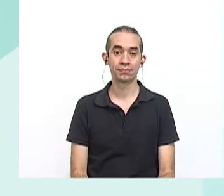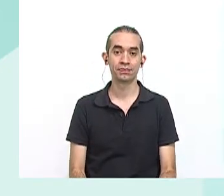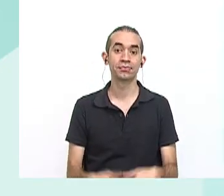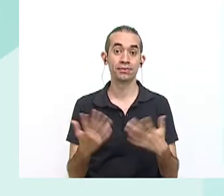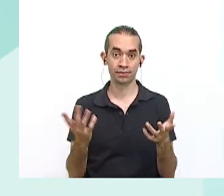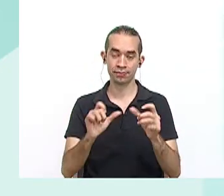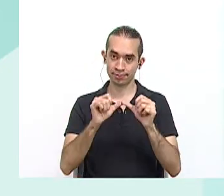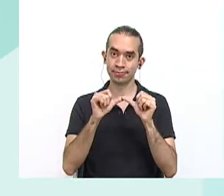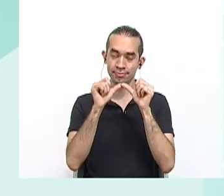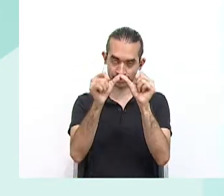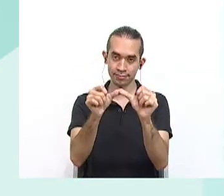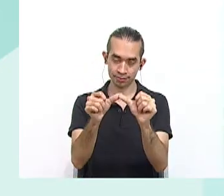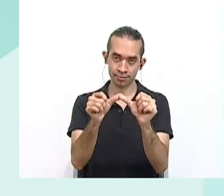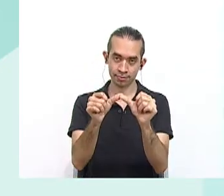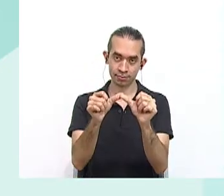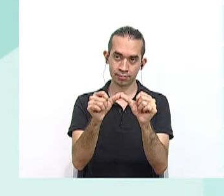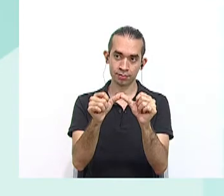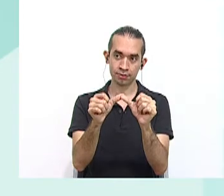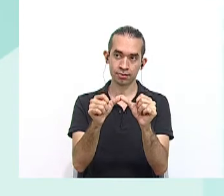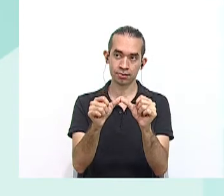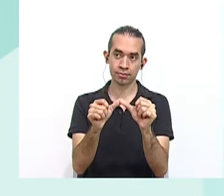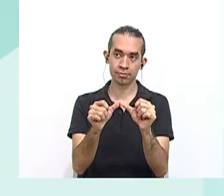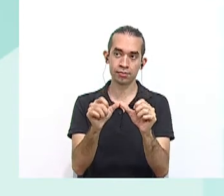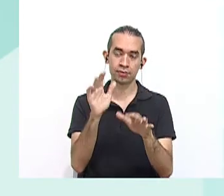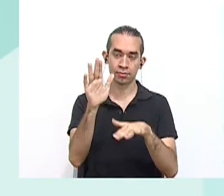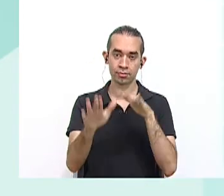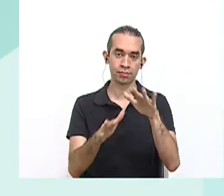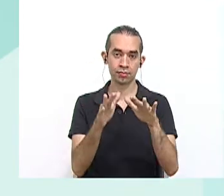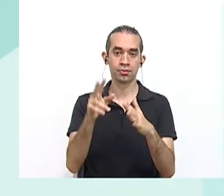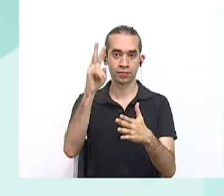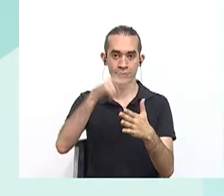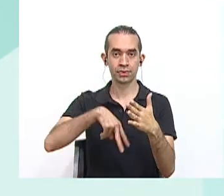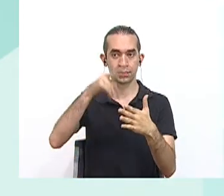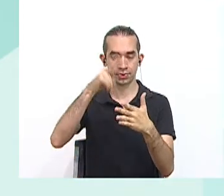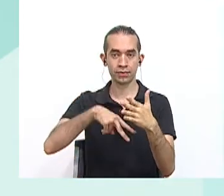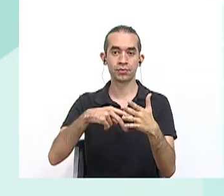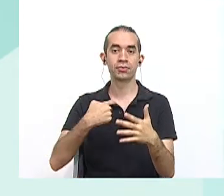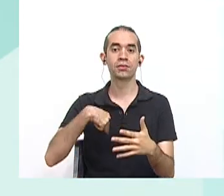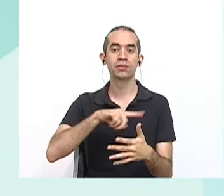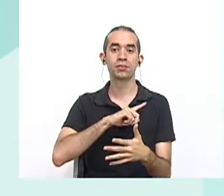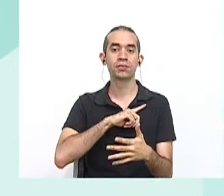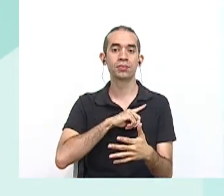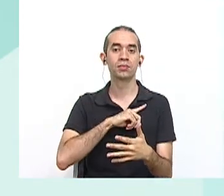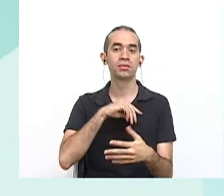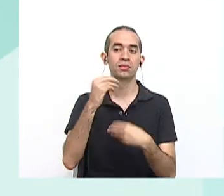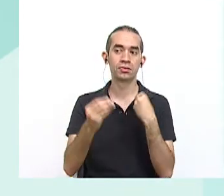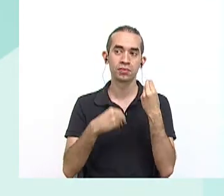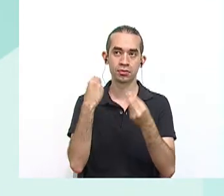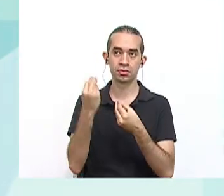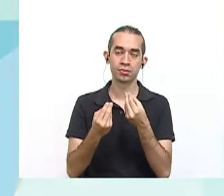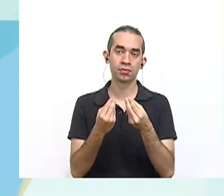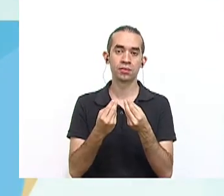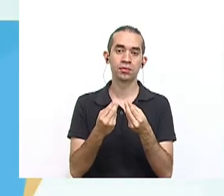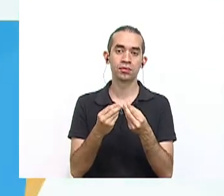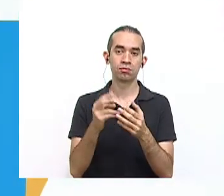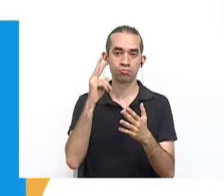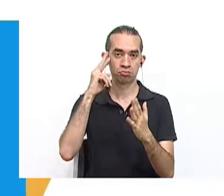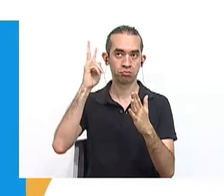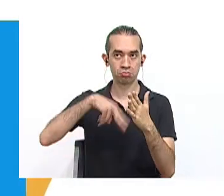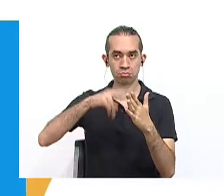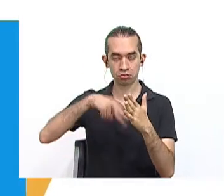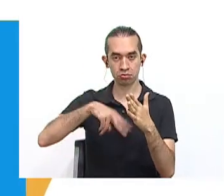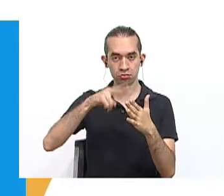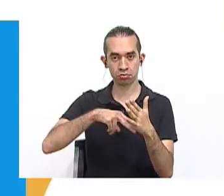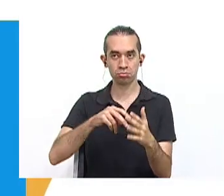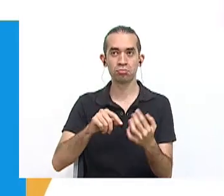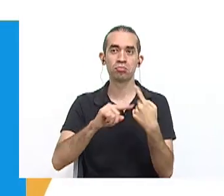to continue with the next steps for the reading part, we are going to take a look at the reading. But this is